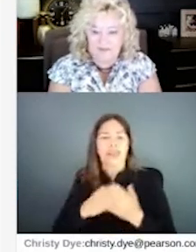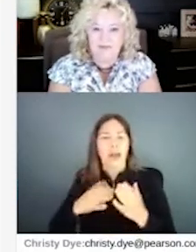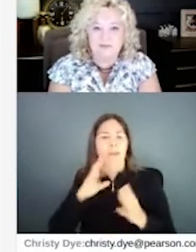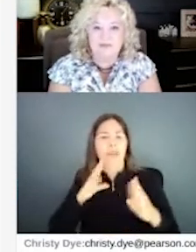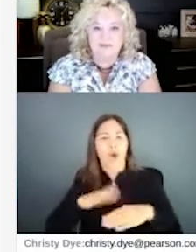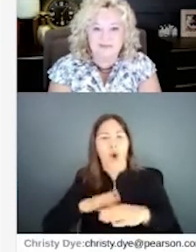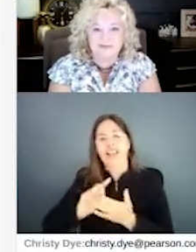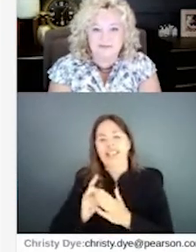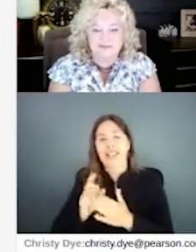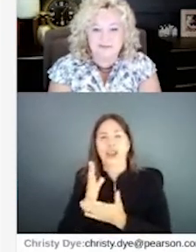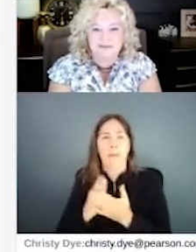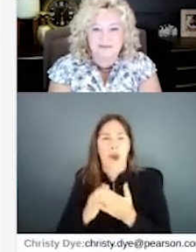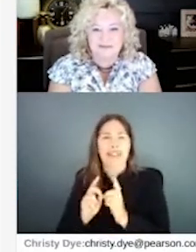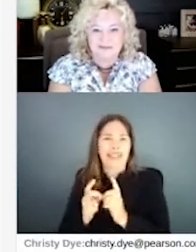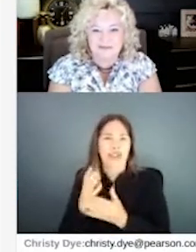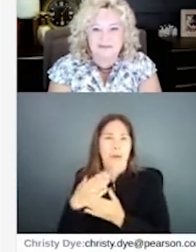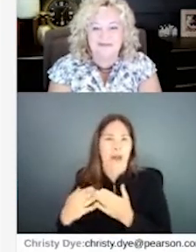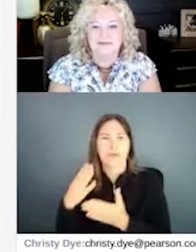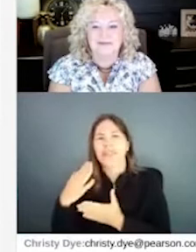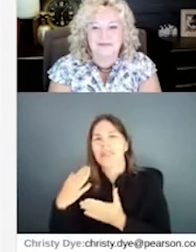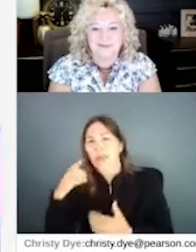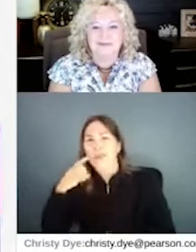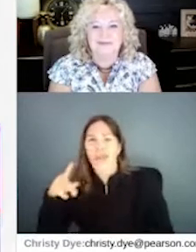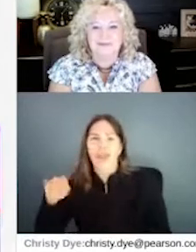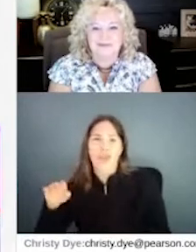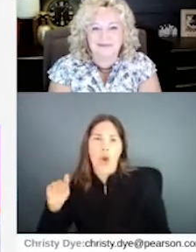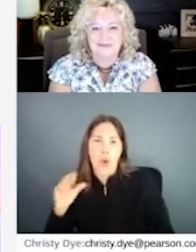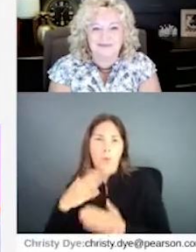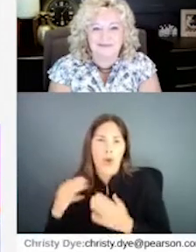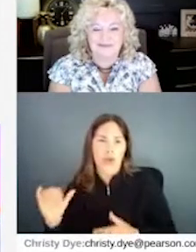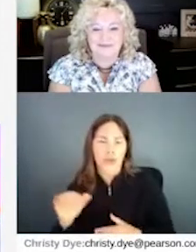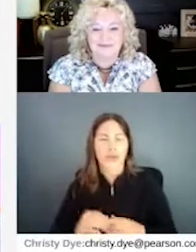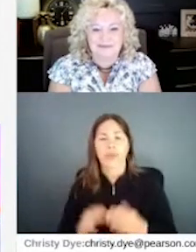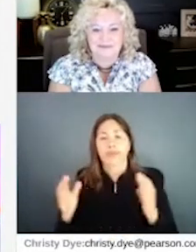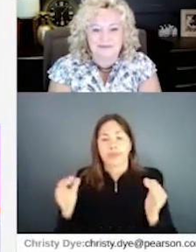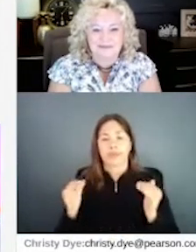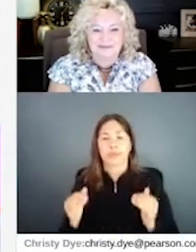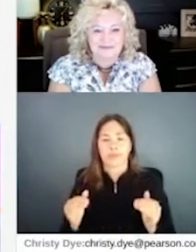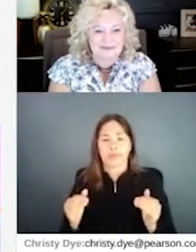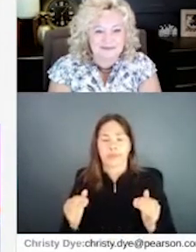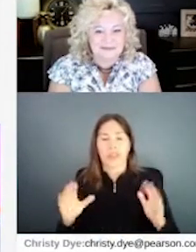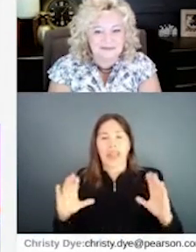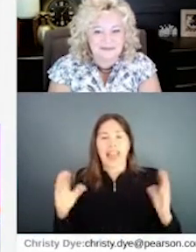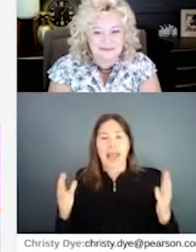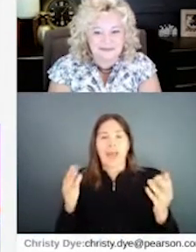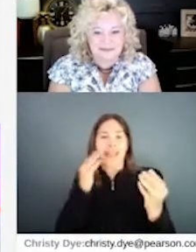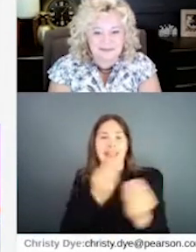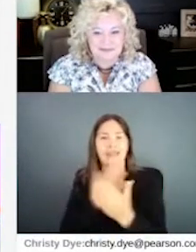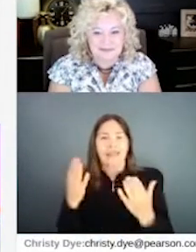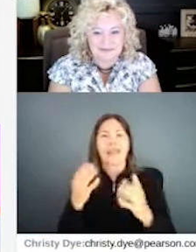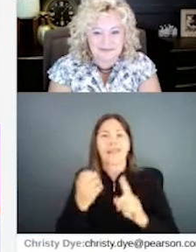might also be dabbling into the video in other areas. So there's that. Okay, let me give you a